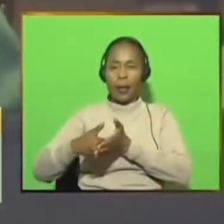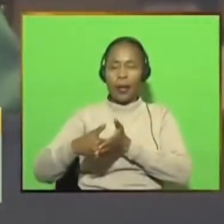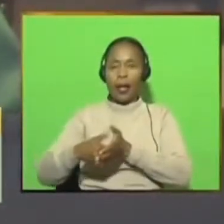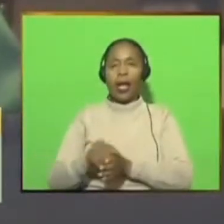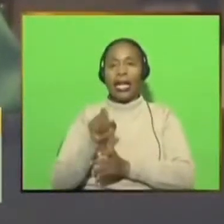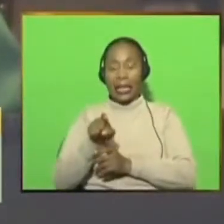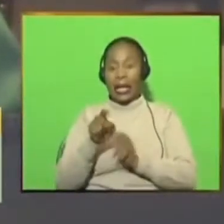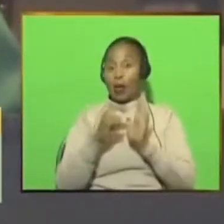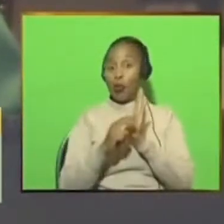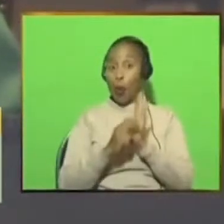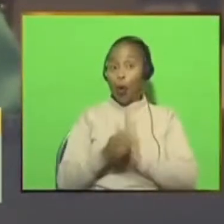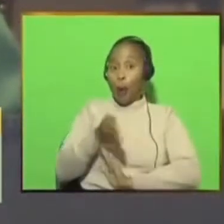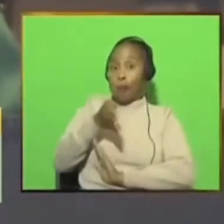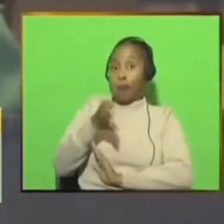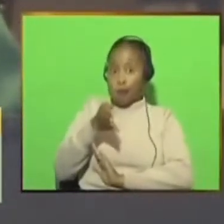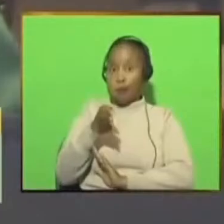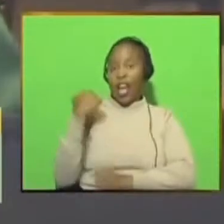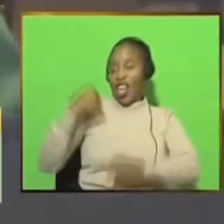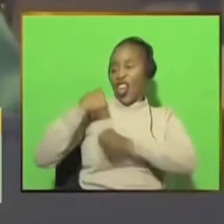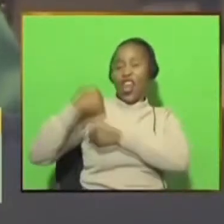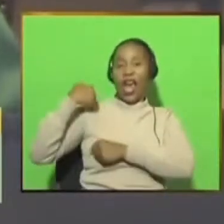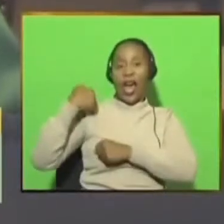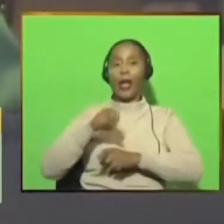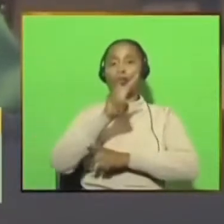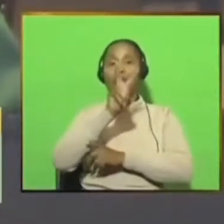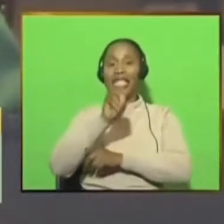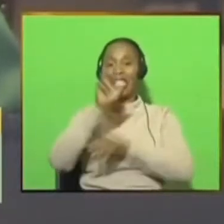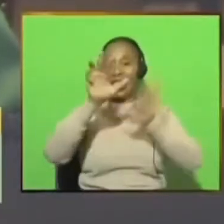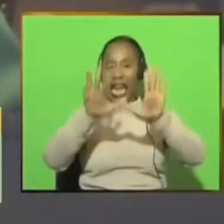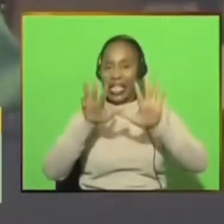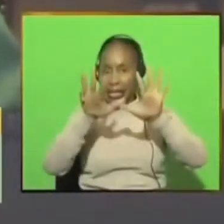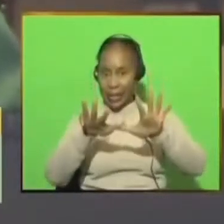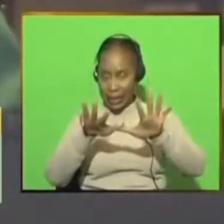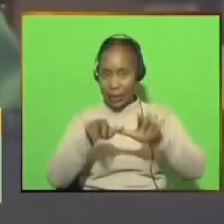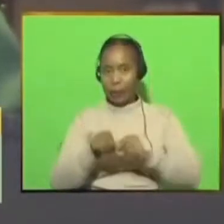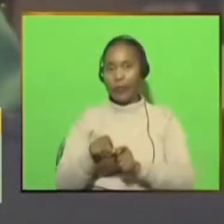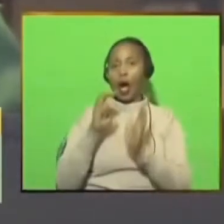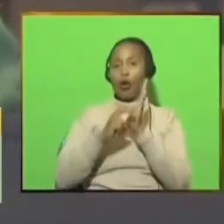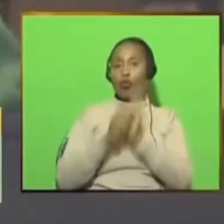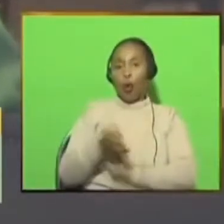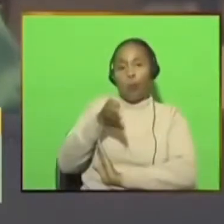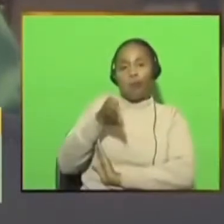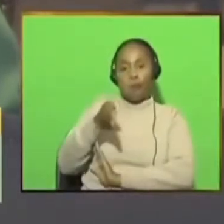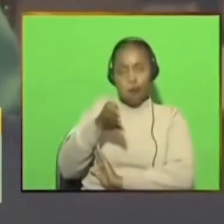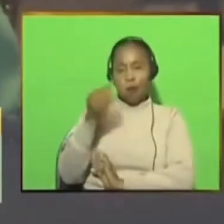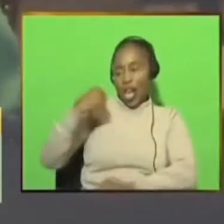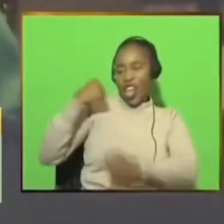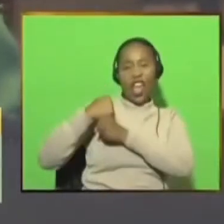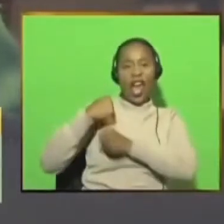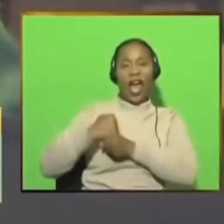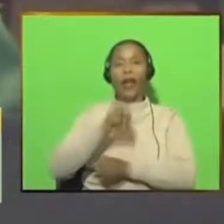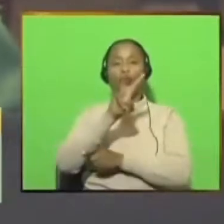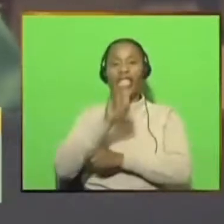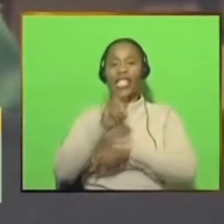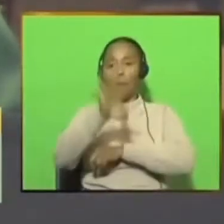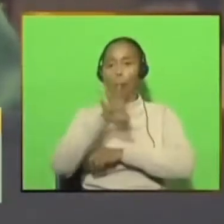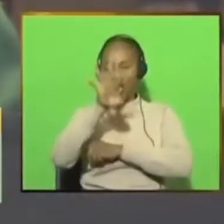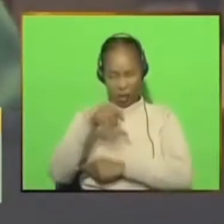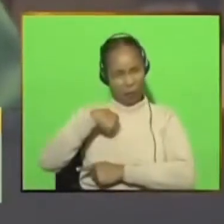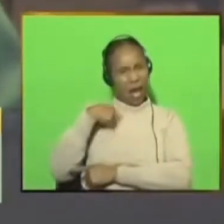rule that was here in 2019. It is a rule that was here in 2014, on my